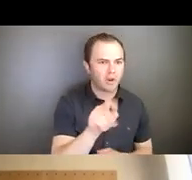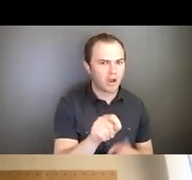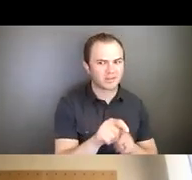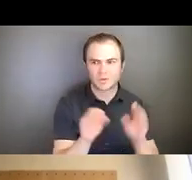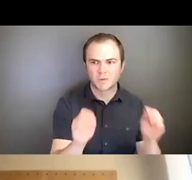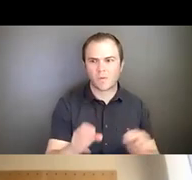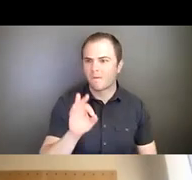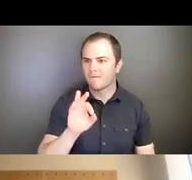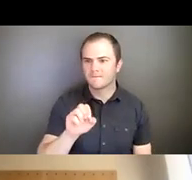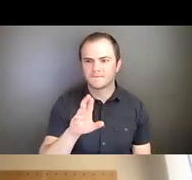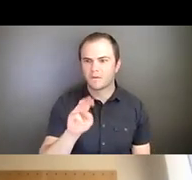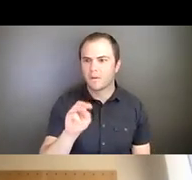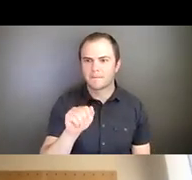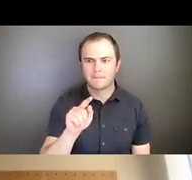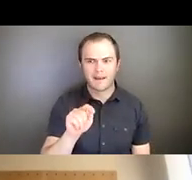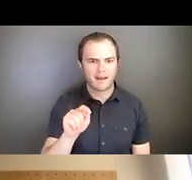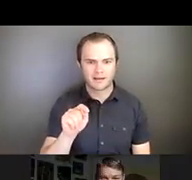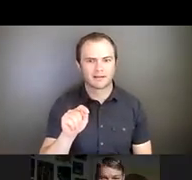what's the rule? And